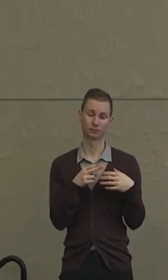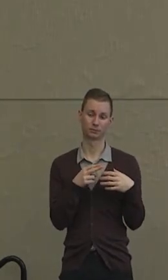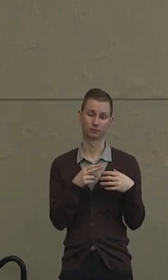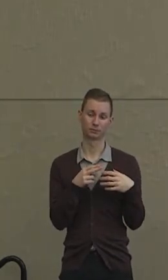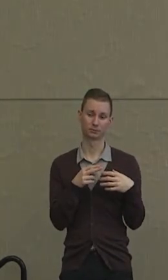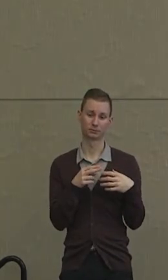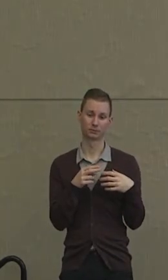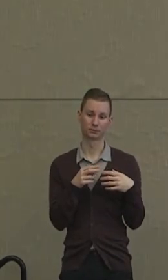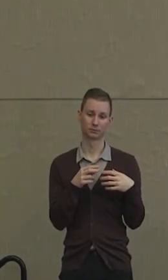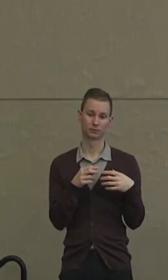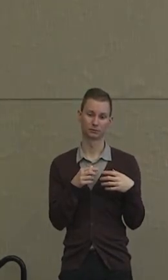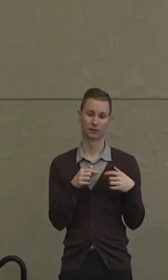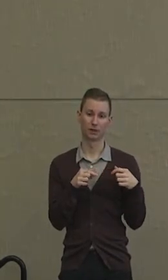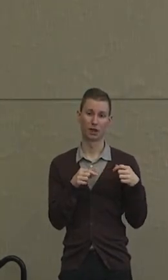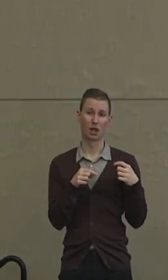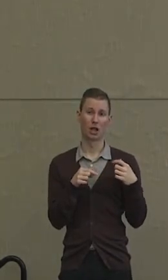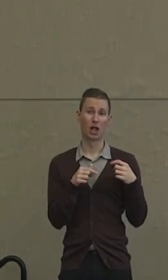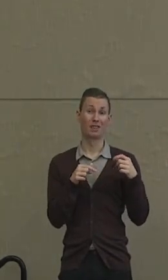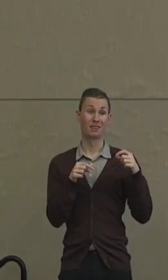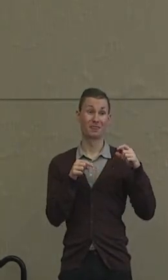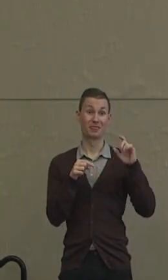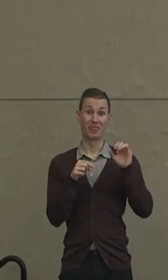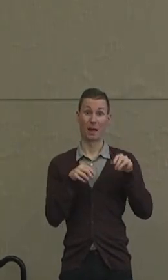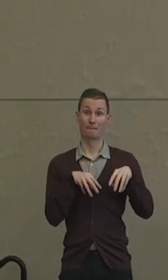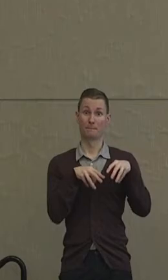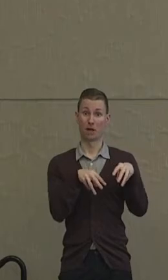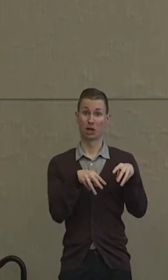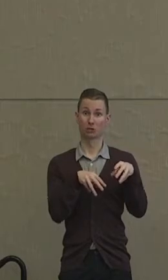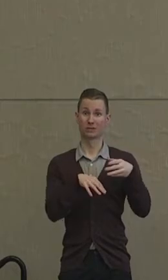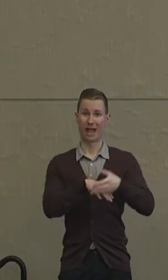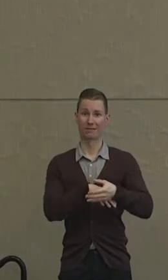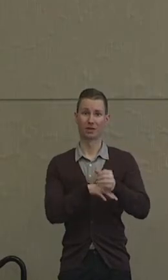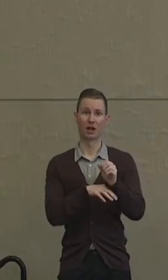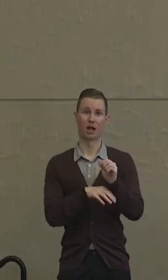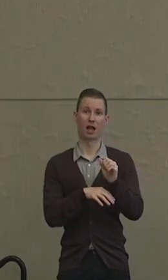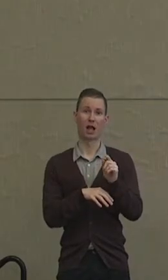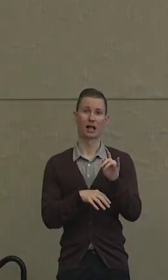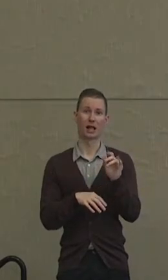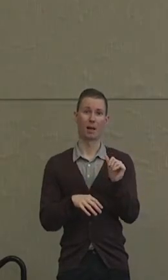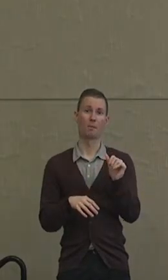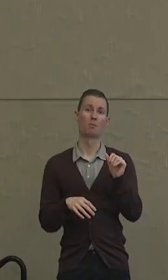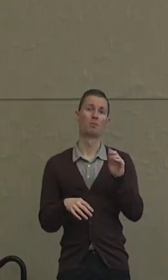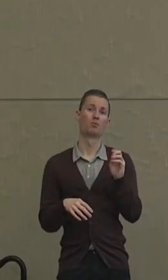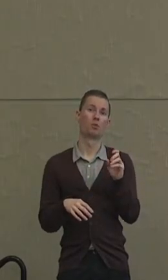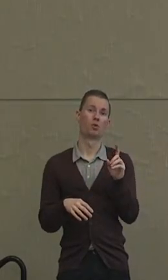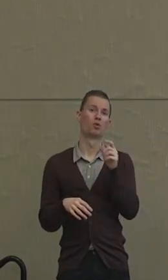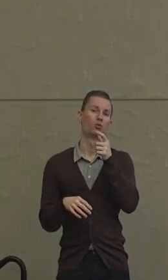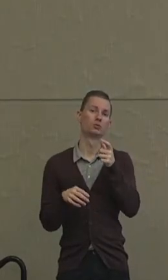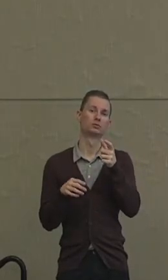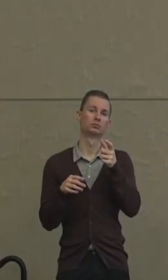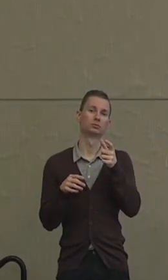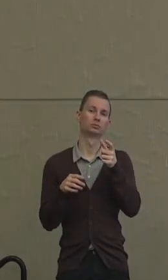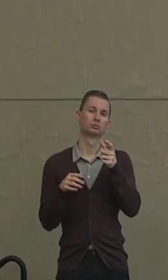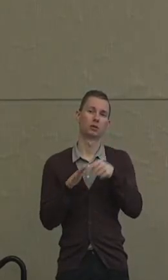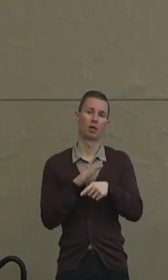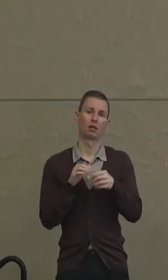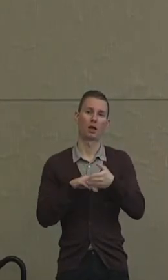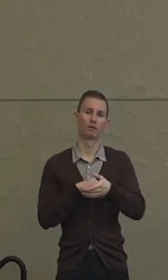is a march that we did for Vikia Boyd, right, who was killed due to gun violence, you